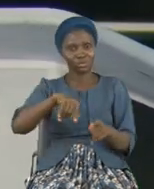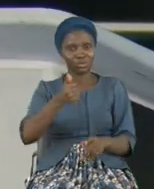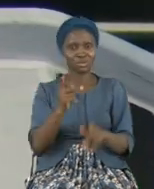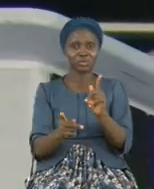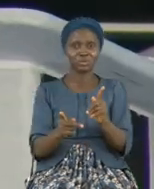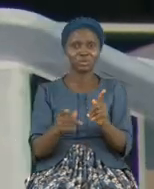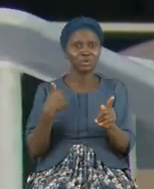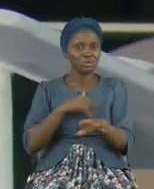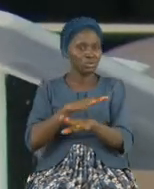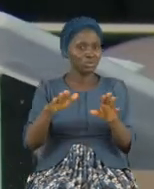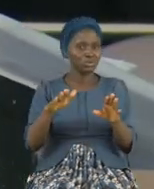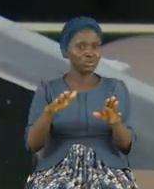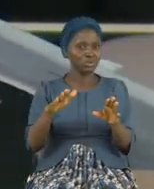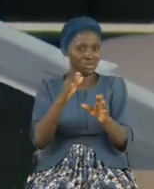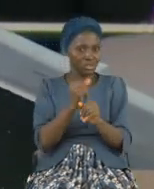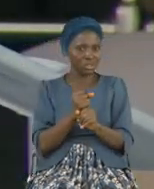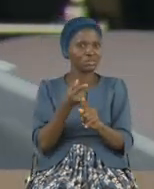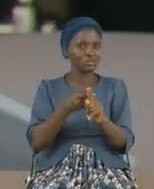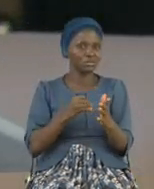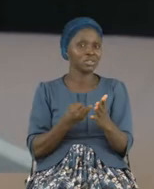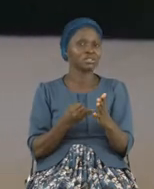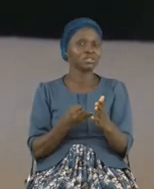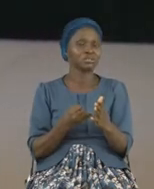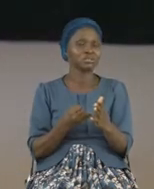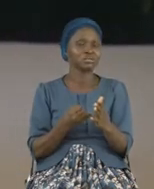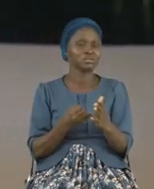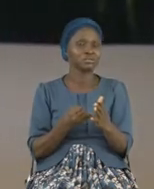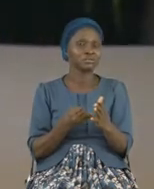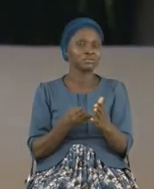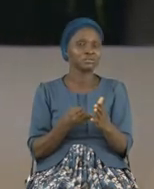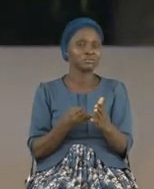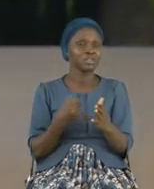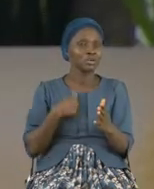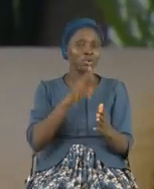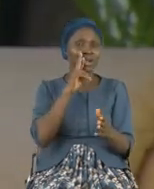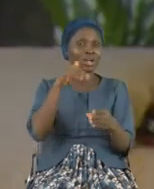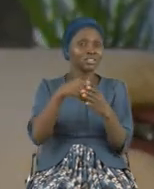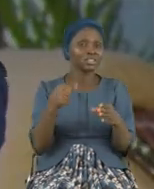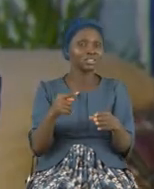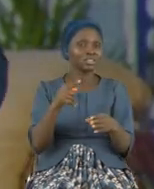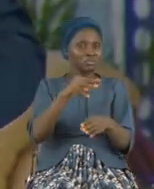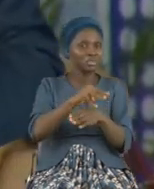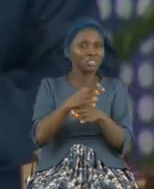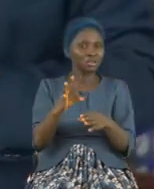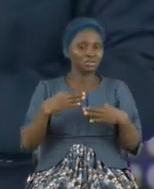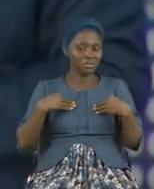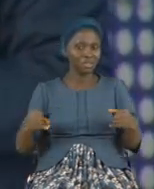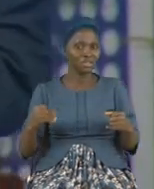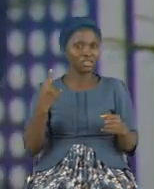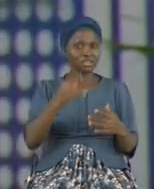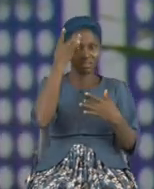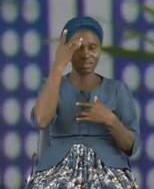don't take thereof. We are in the ministry of healing the sick, but to